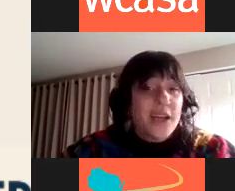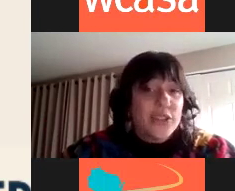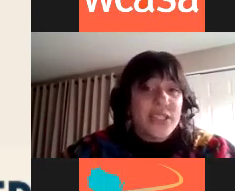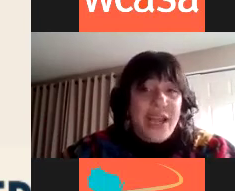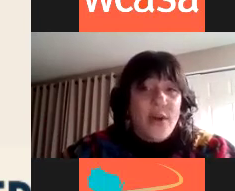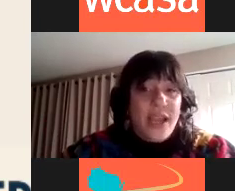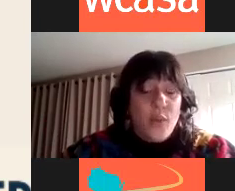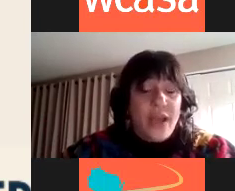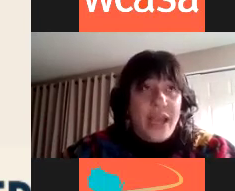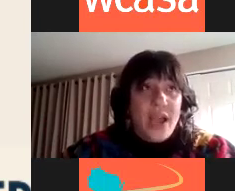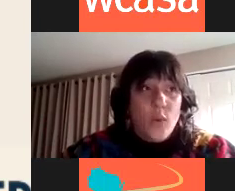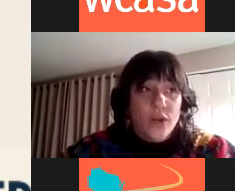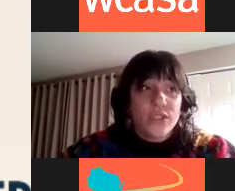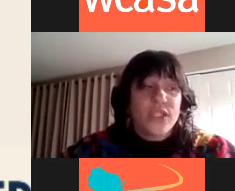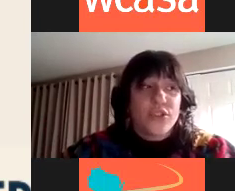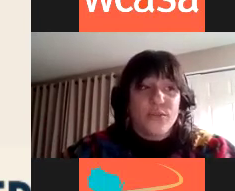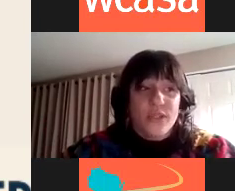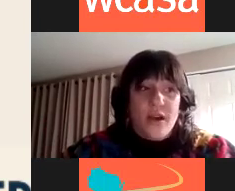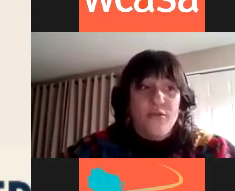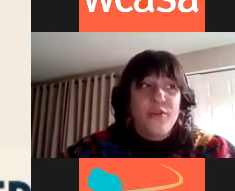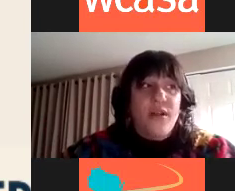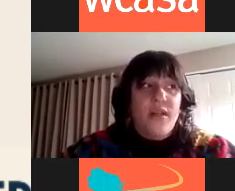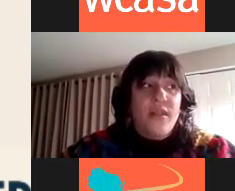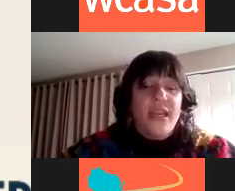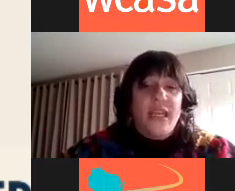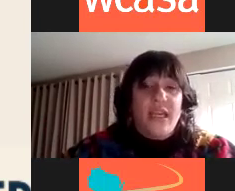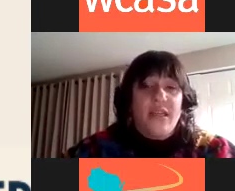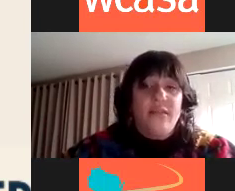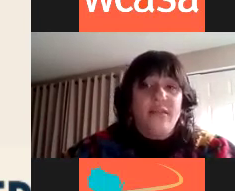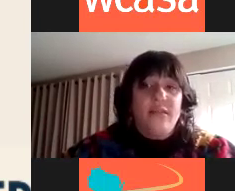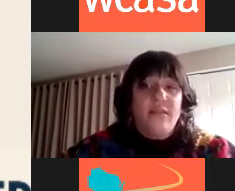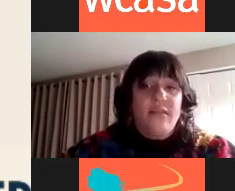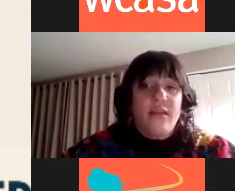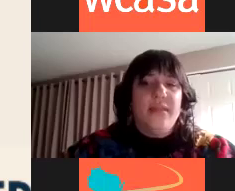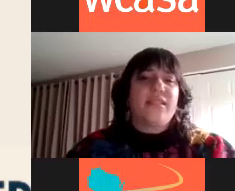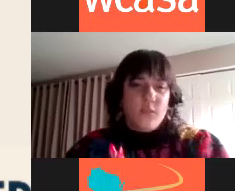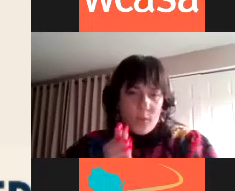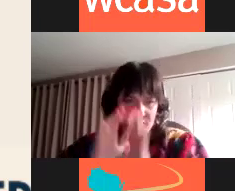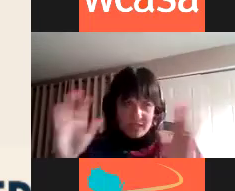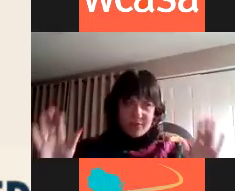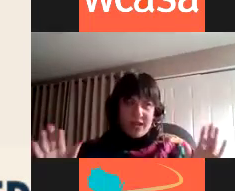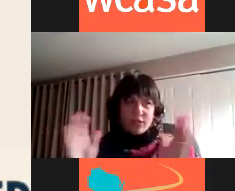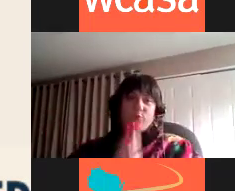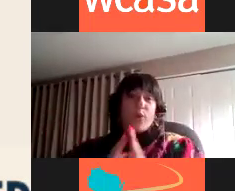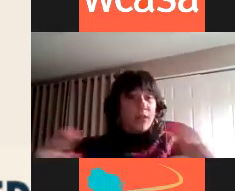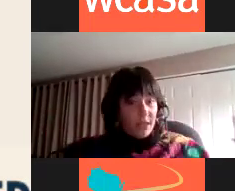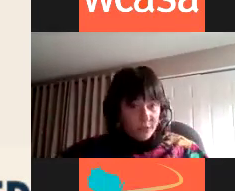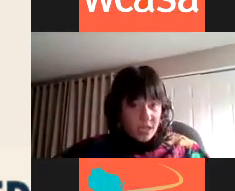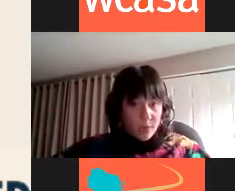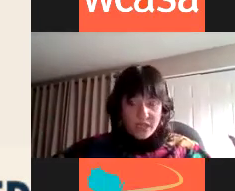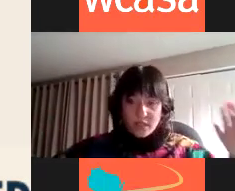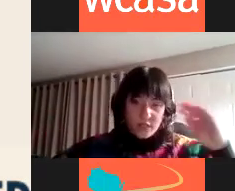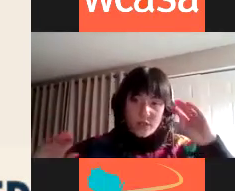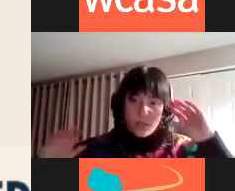things like understanding how AI works in terms of that it and this is more protective factors broadly